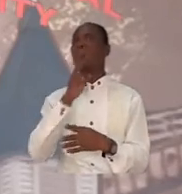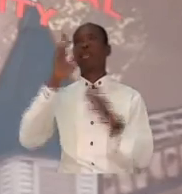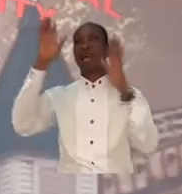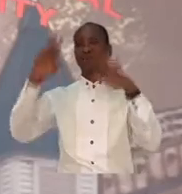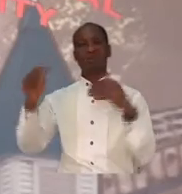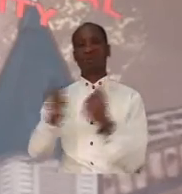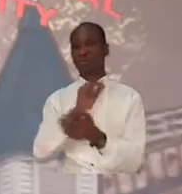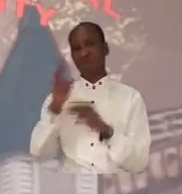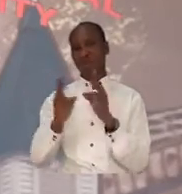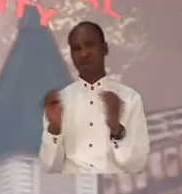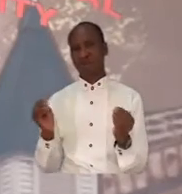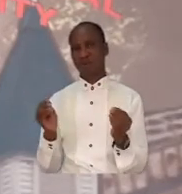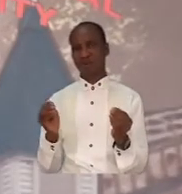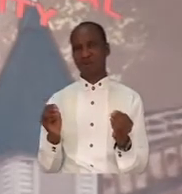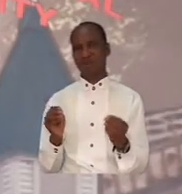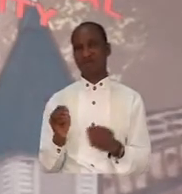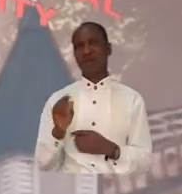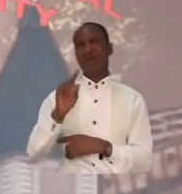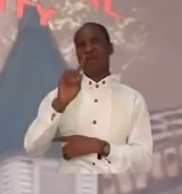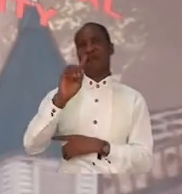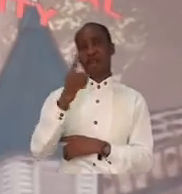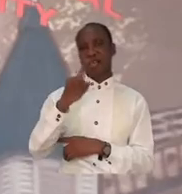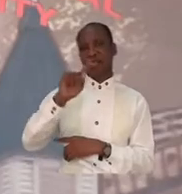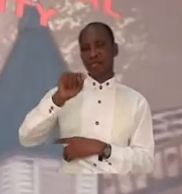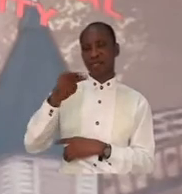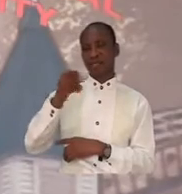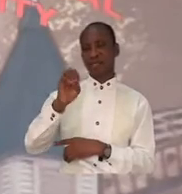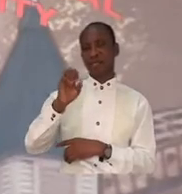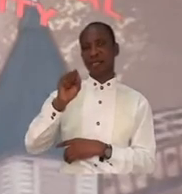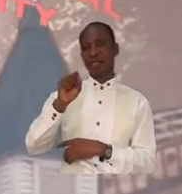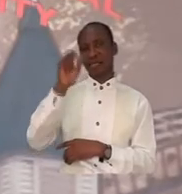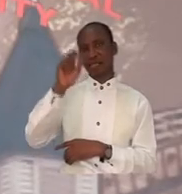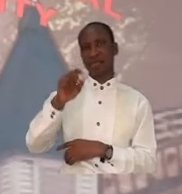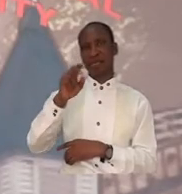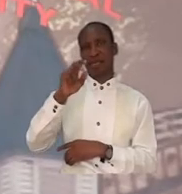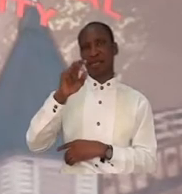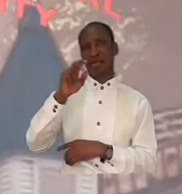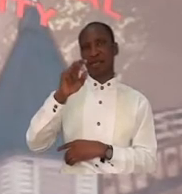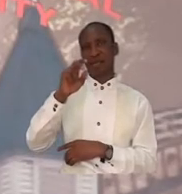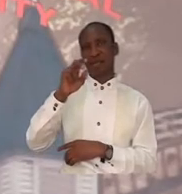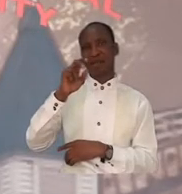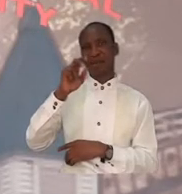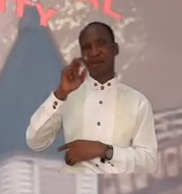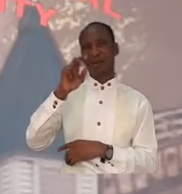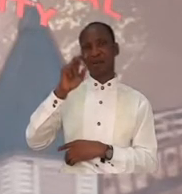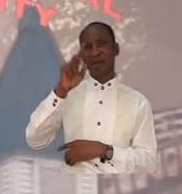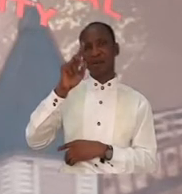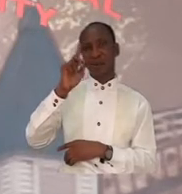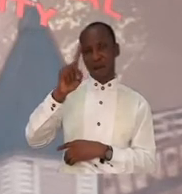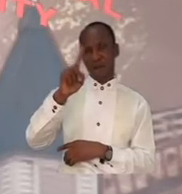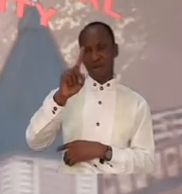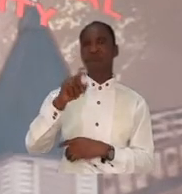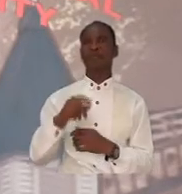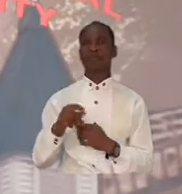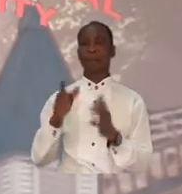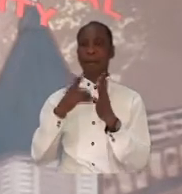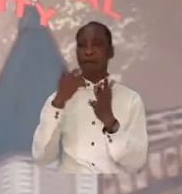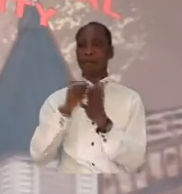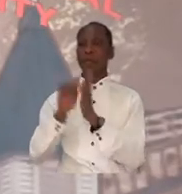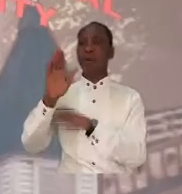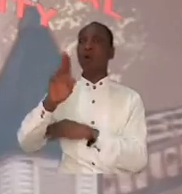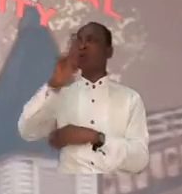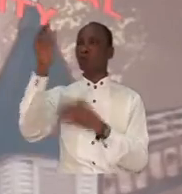bio wo kan te so onika fun ma eto so mienu ti ba ko nchiche mu nsia kosi nkron a onyankopon so odi oja no